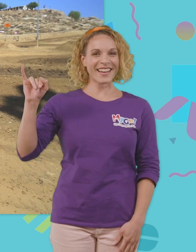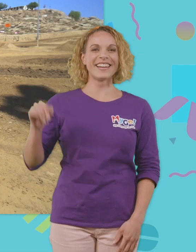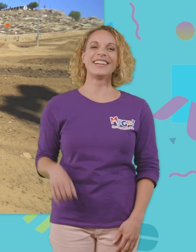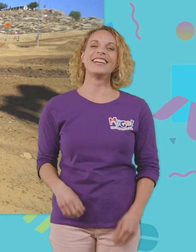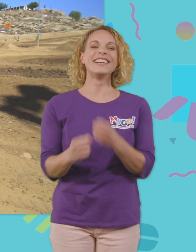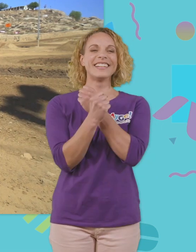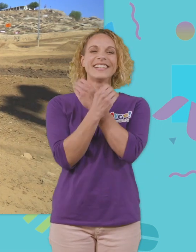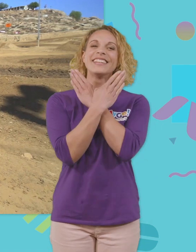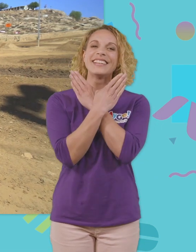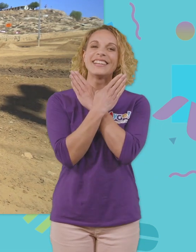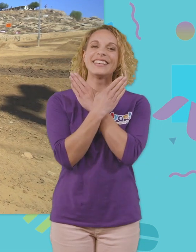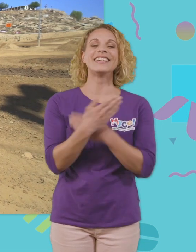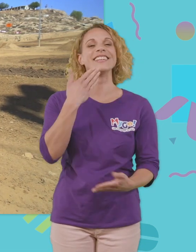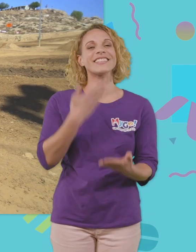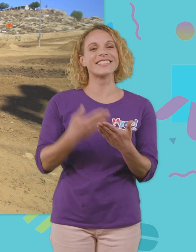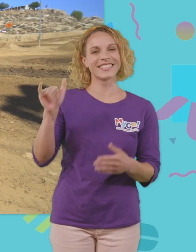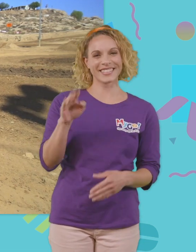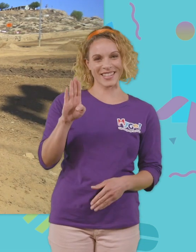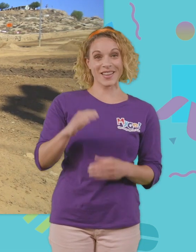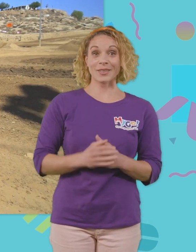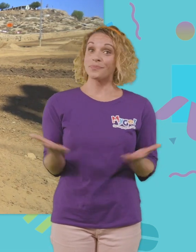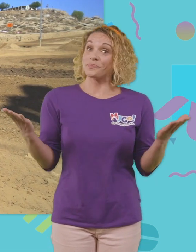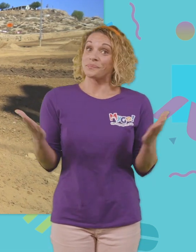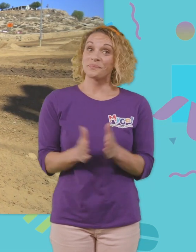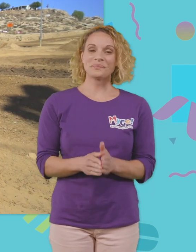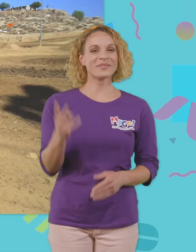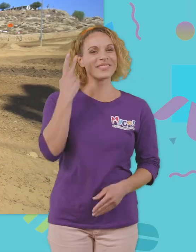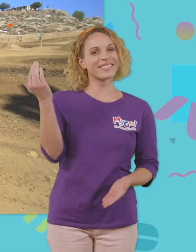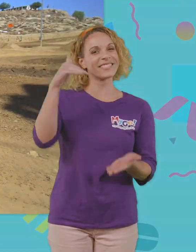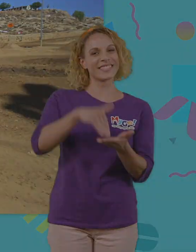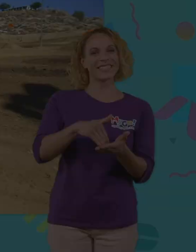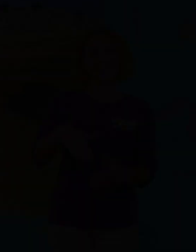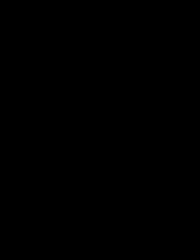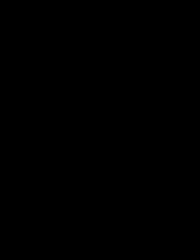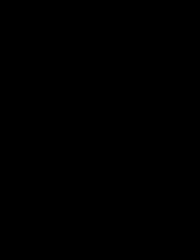B-L-I-P-P-I. Blippi! Good job! Well, see you again. Bye-bye!